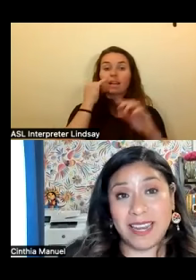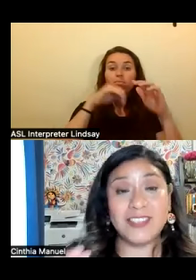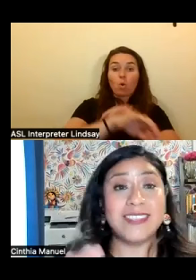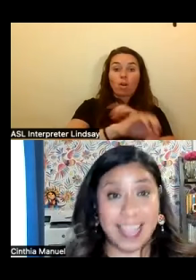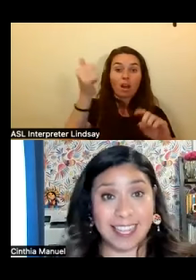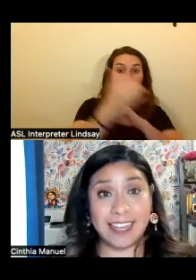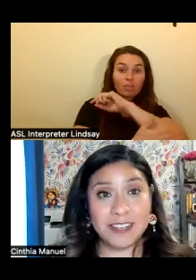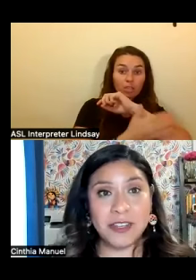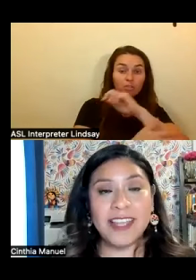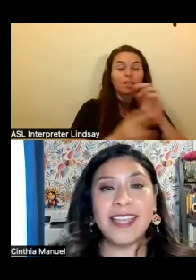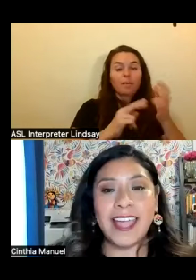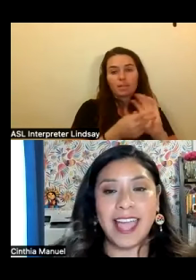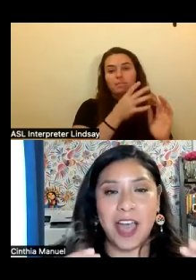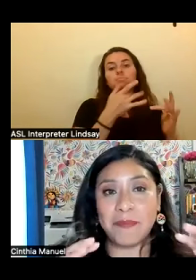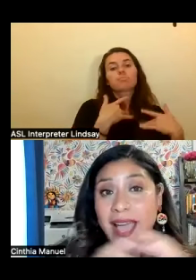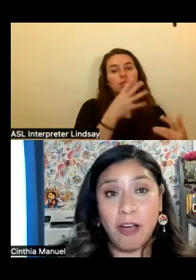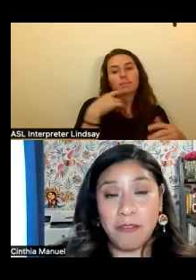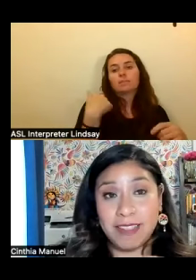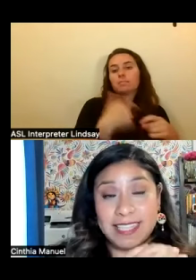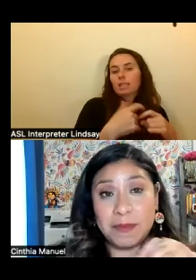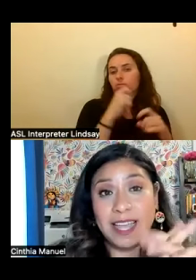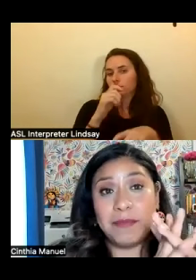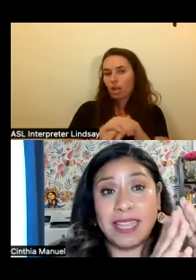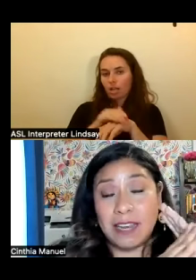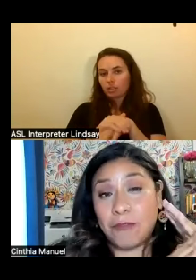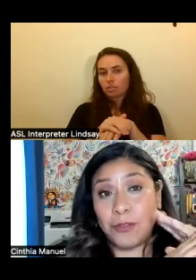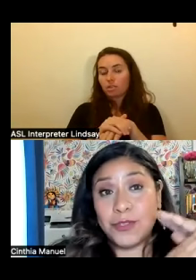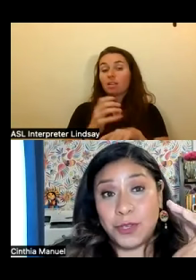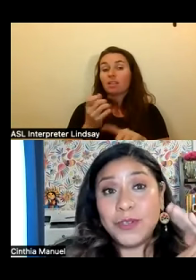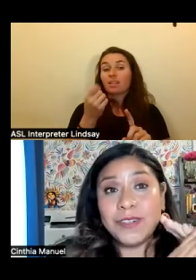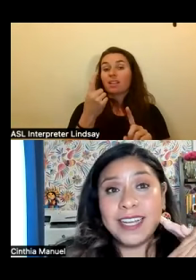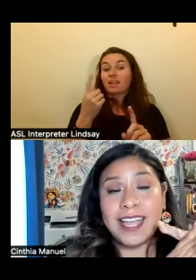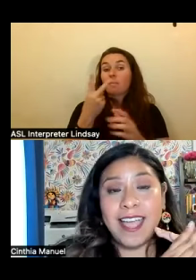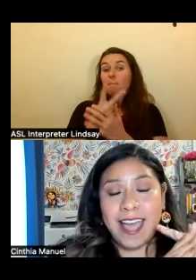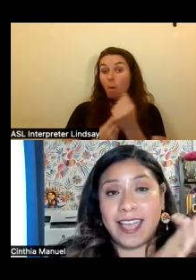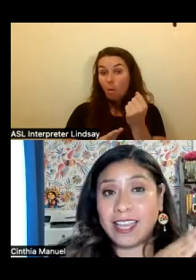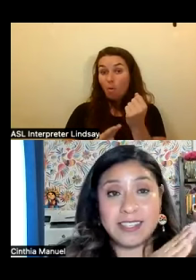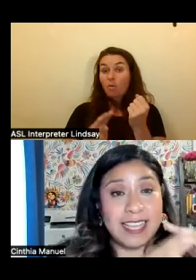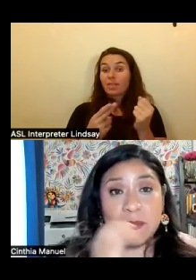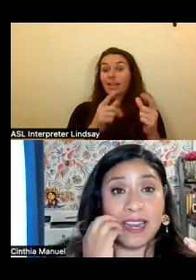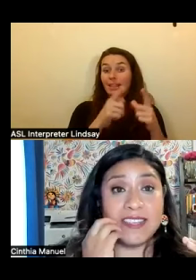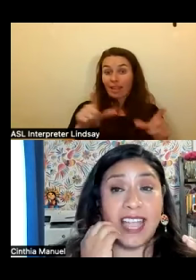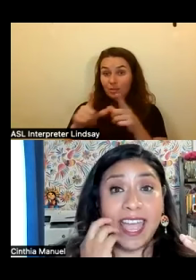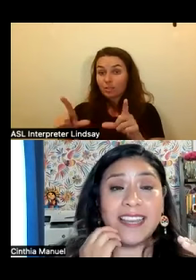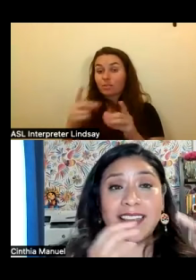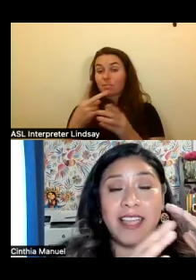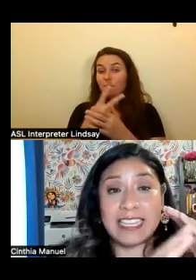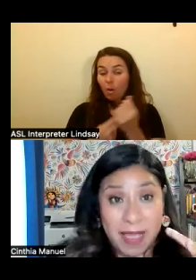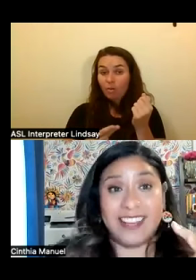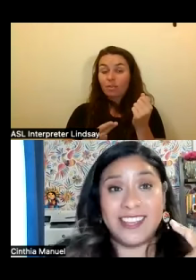speak Spanish than English. However, at the same time, the need for those two, English and Spanish